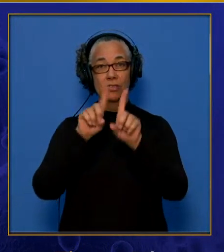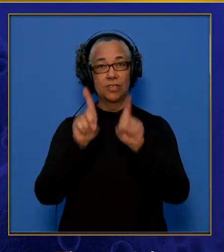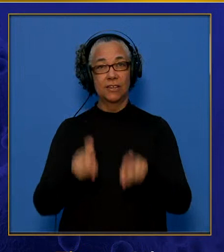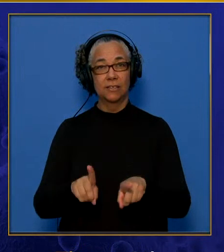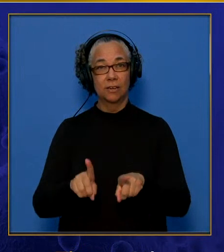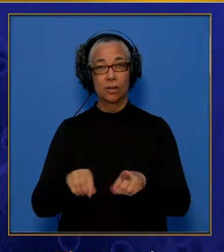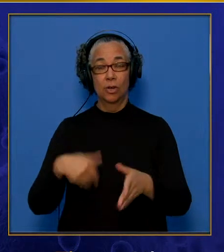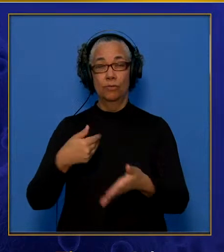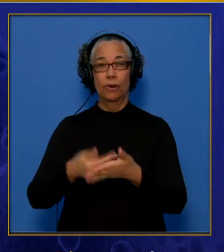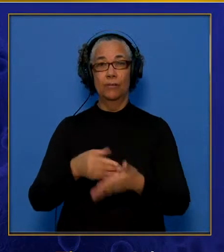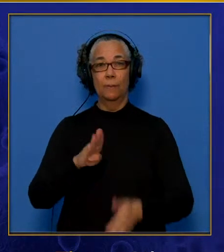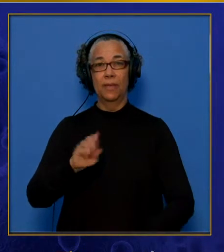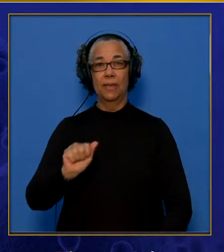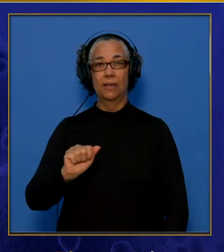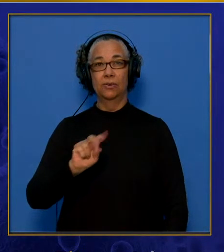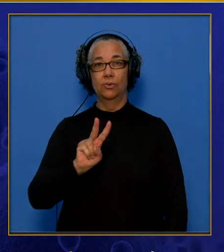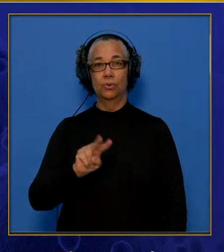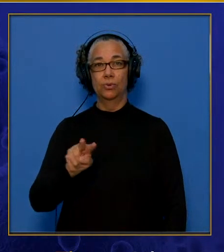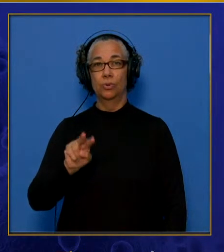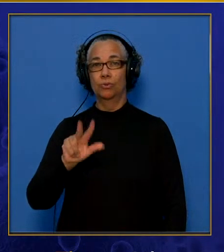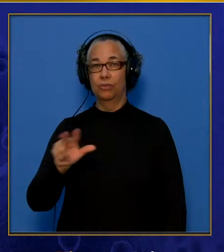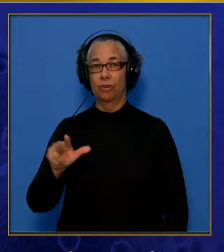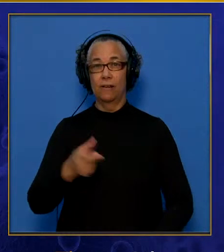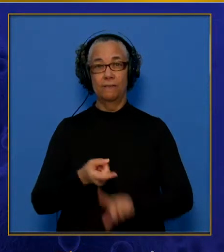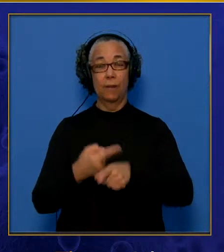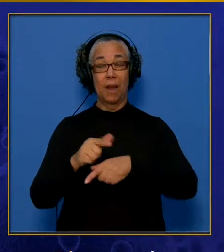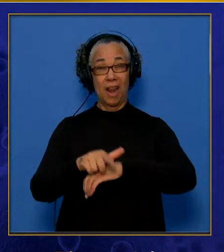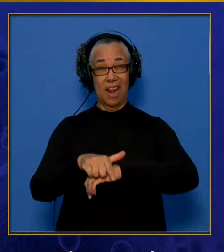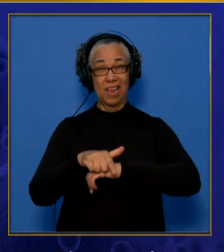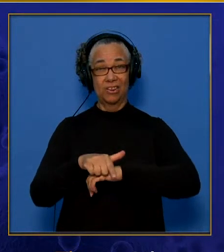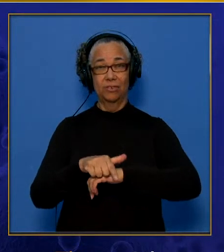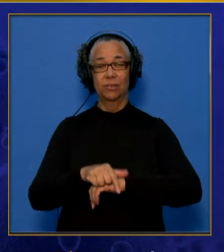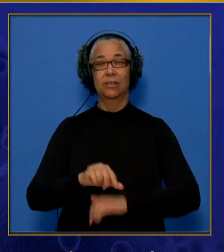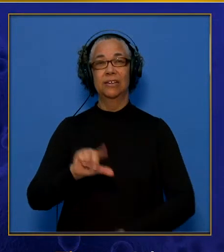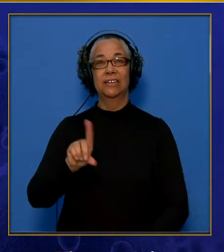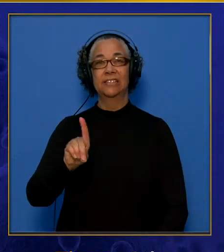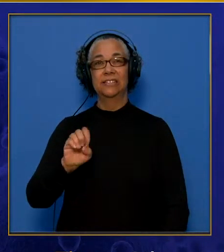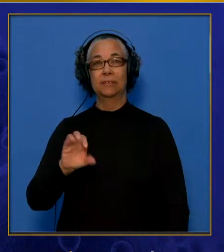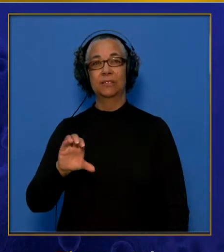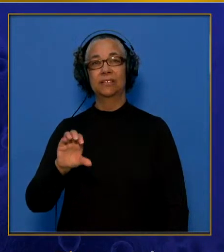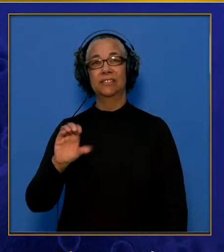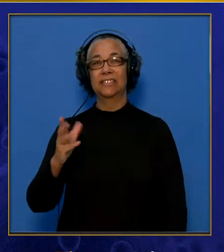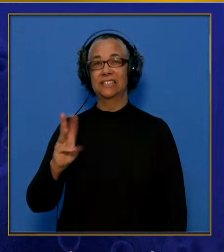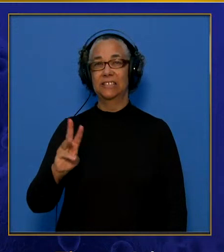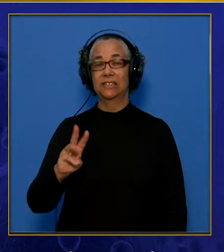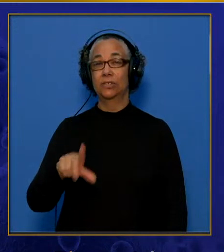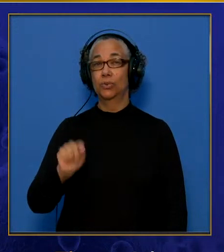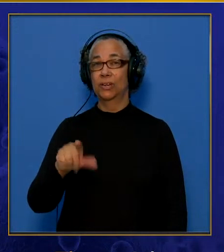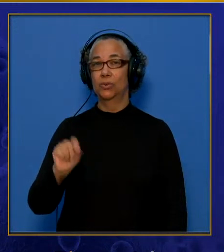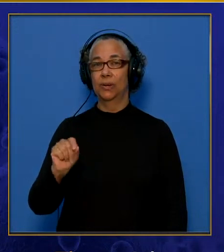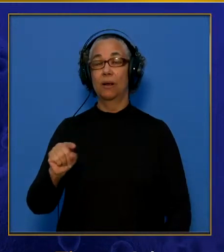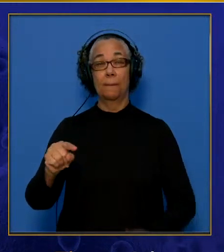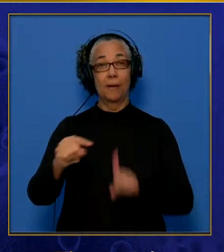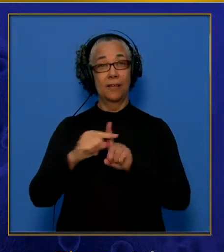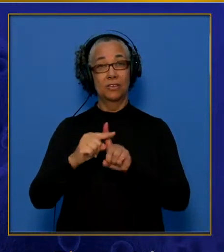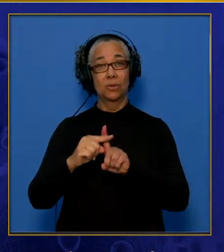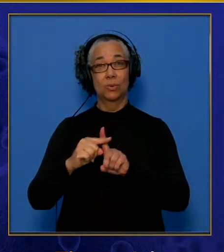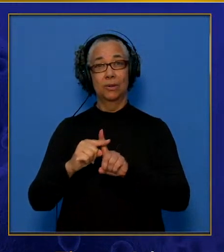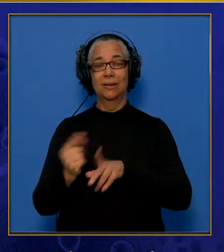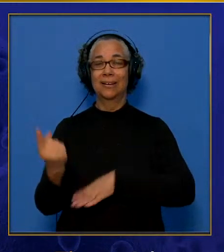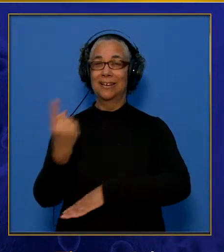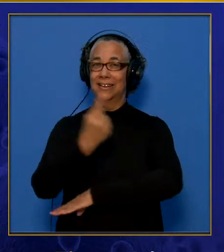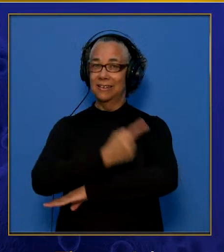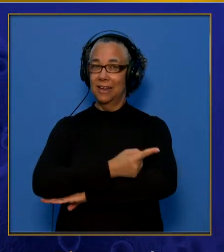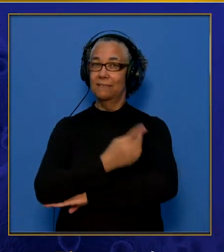Arrived on the BA Flight 2233 from London on the 16th of December 2020 and tested positive on their day 4